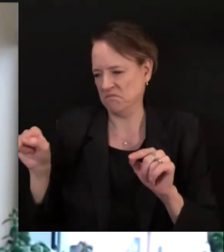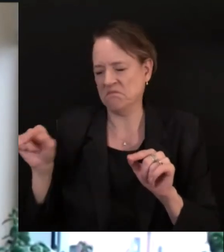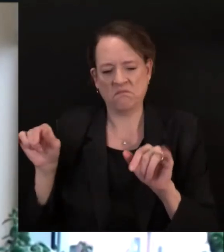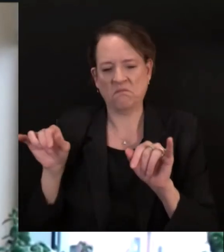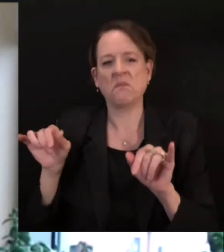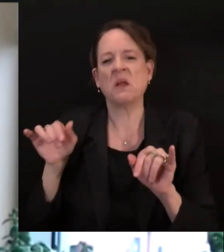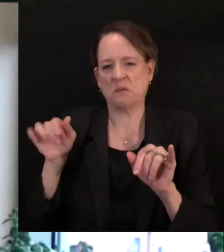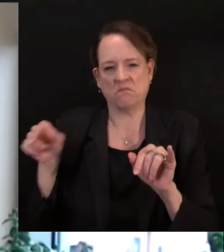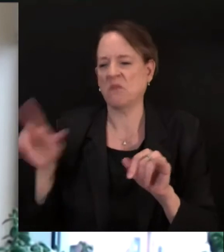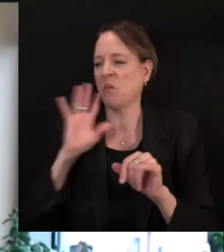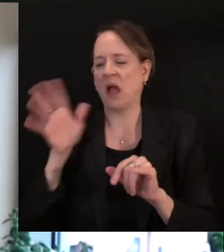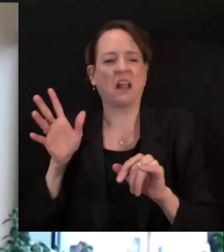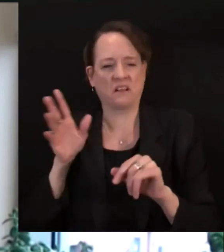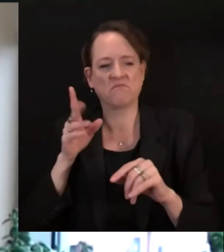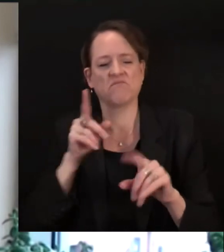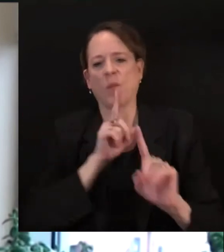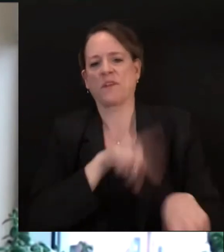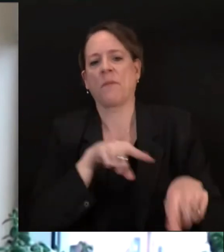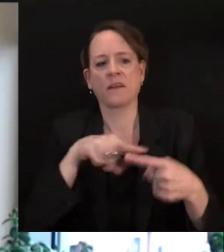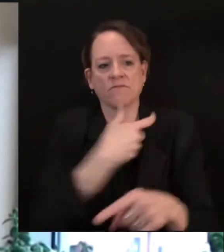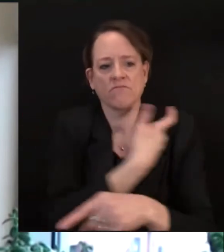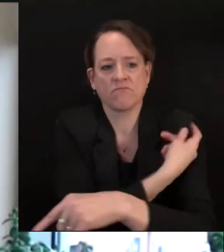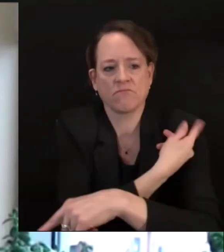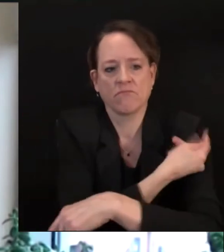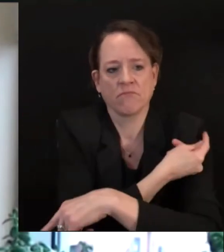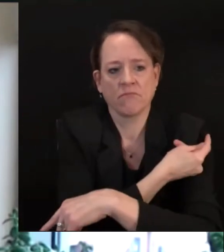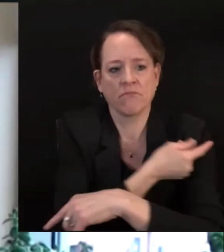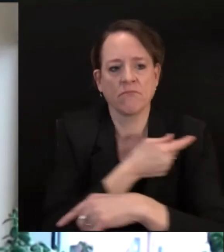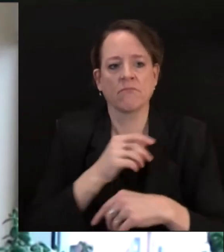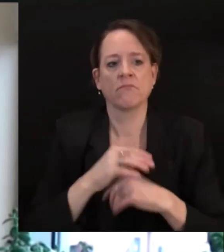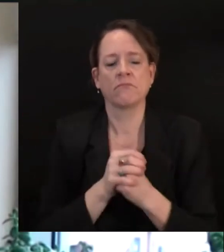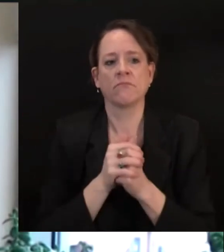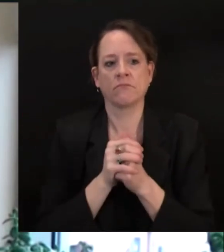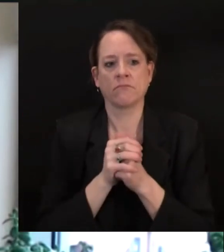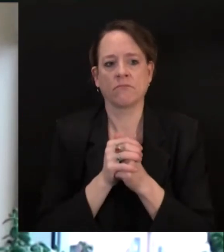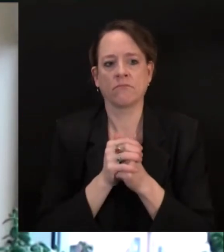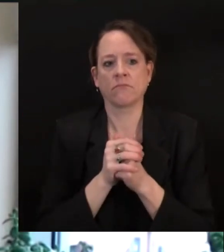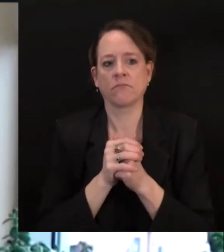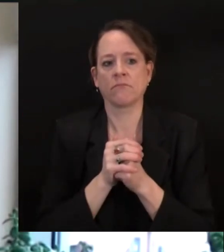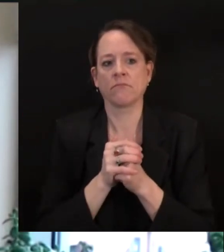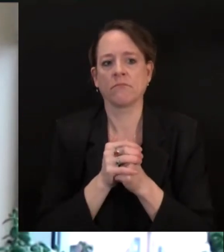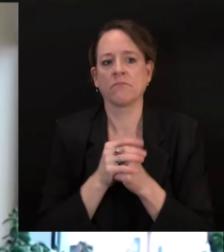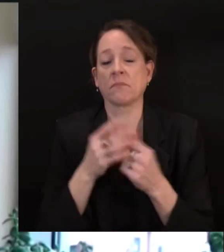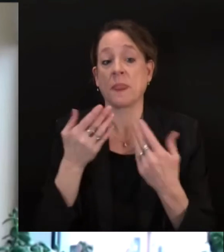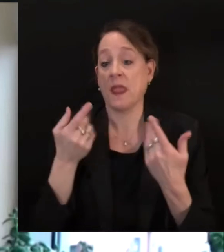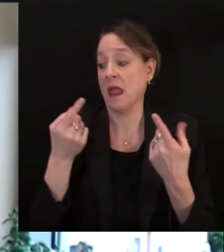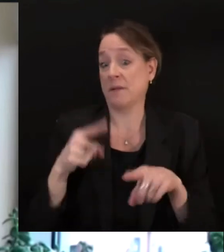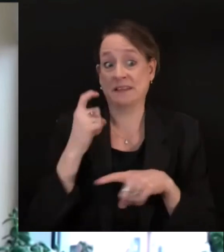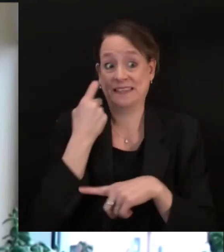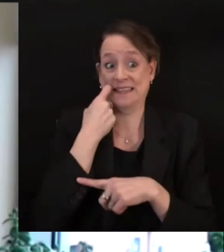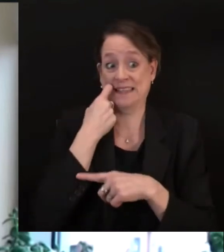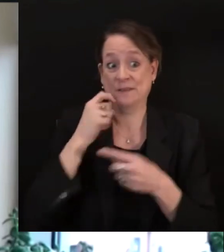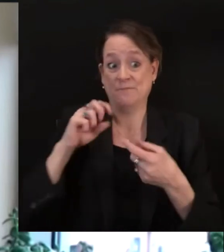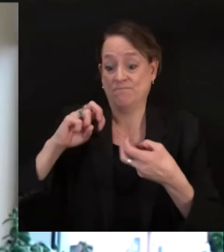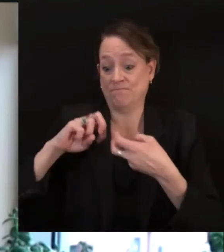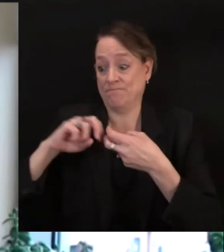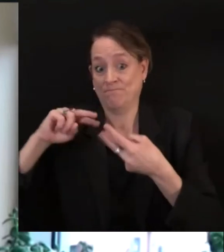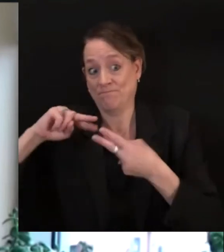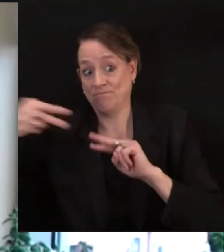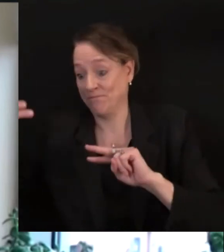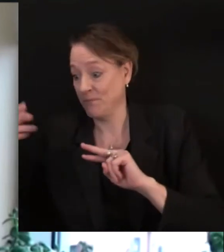very unlikely that mutations over this shorter period of time would change the virus sufficient to escape vaccine. But of course, there's still a lot